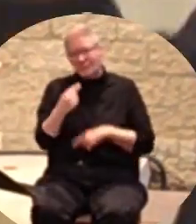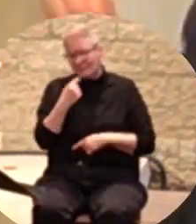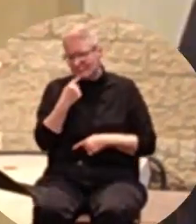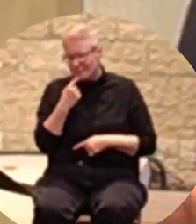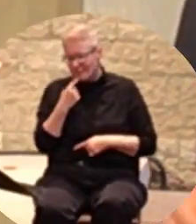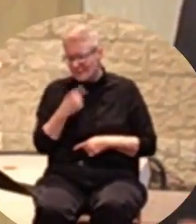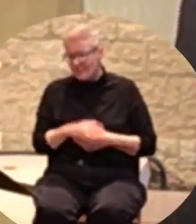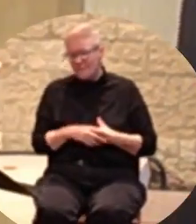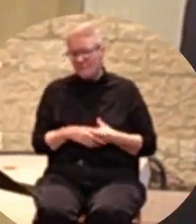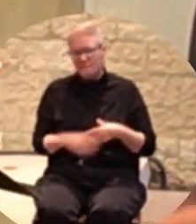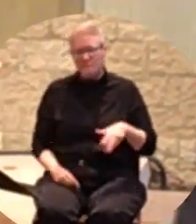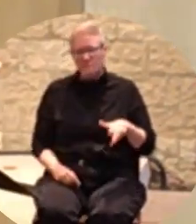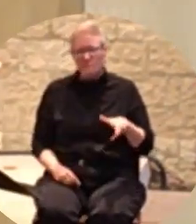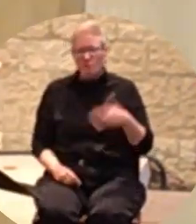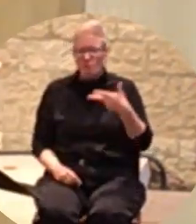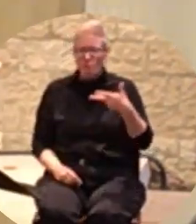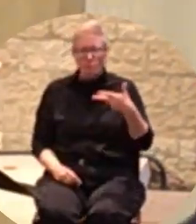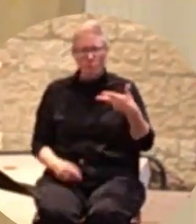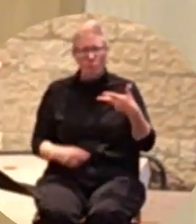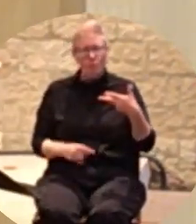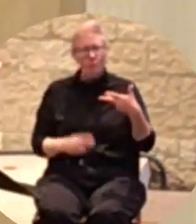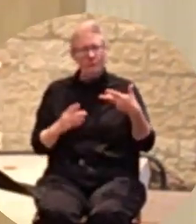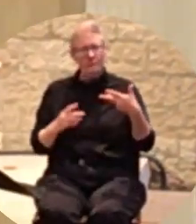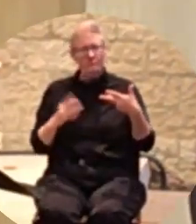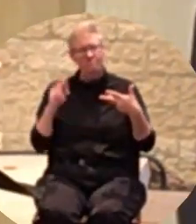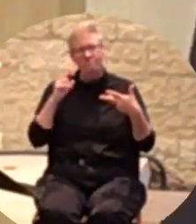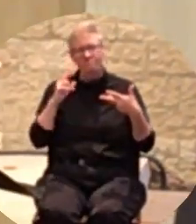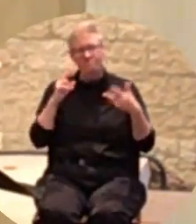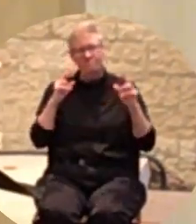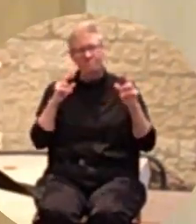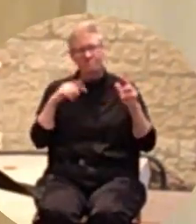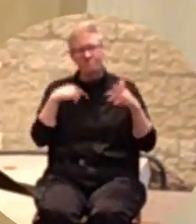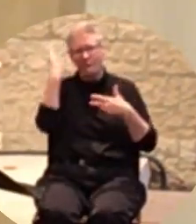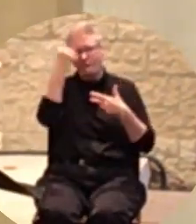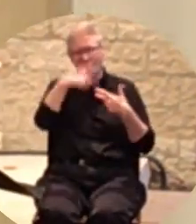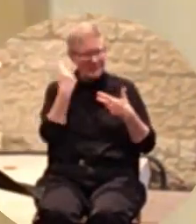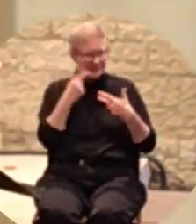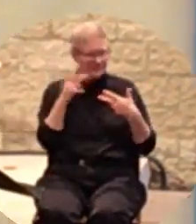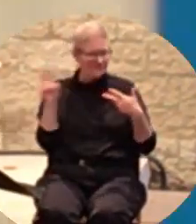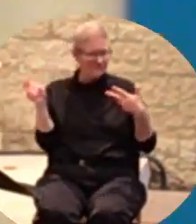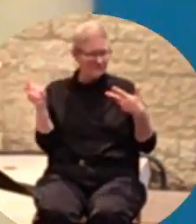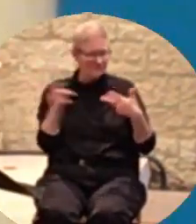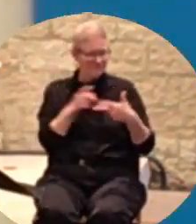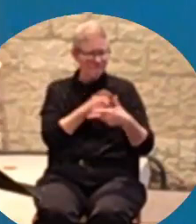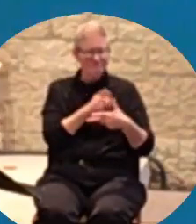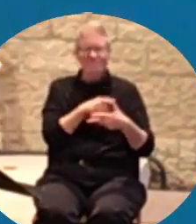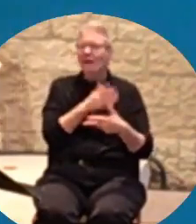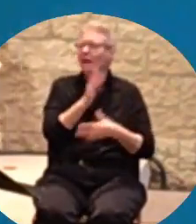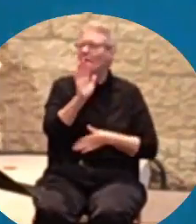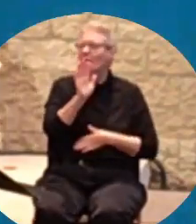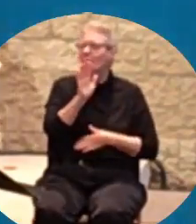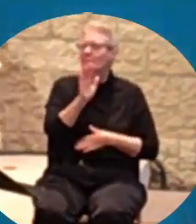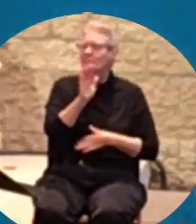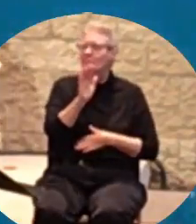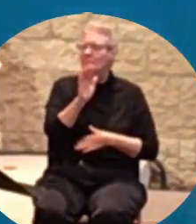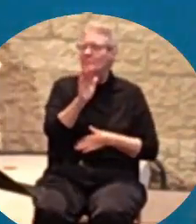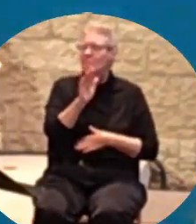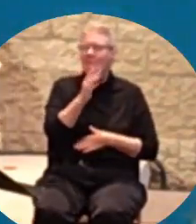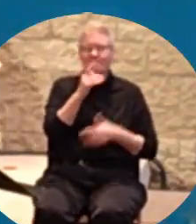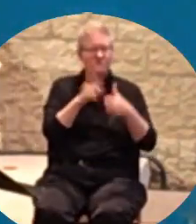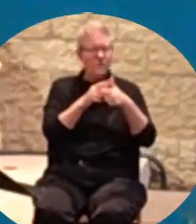of mind that we must go through in the tomb. And he says that first one is just non-resistance.